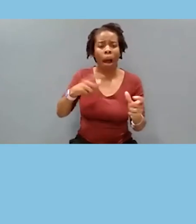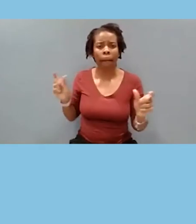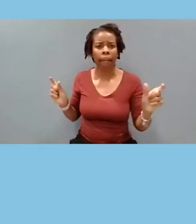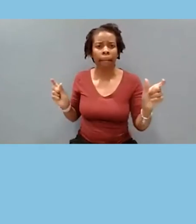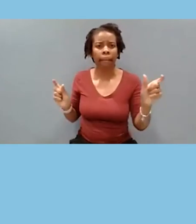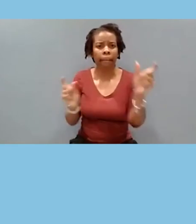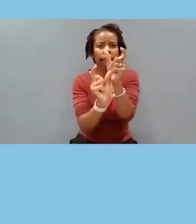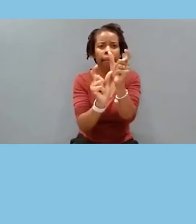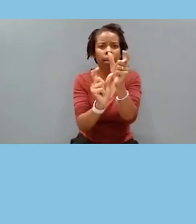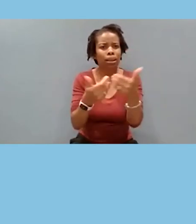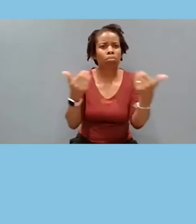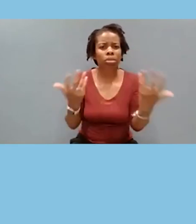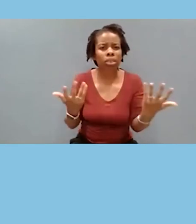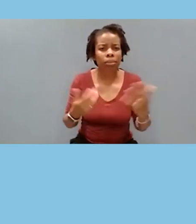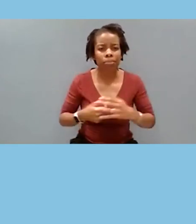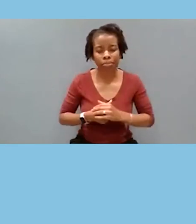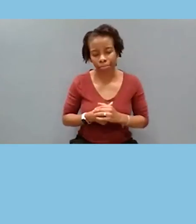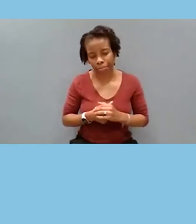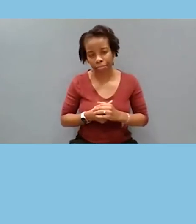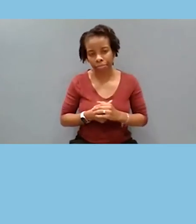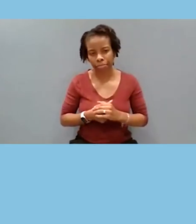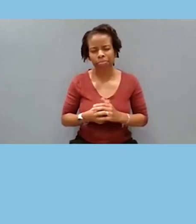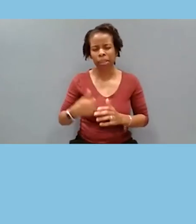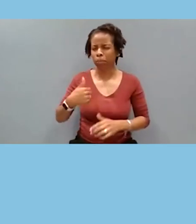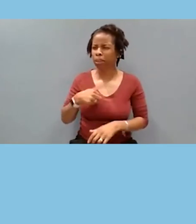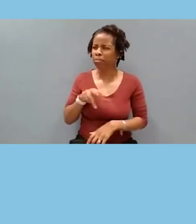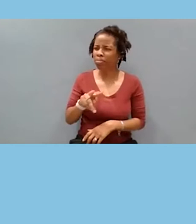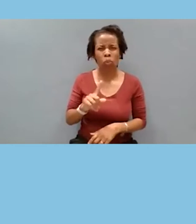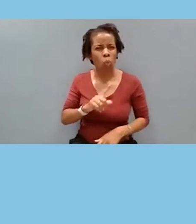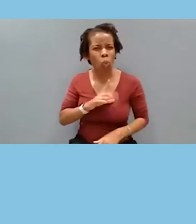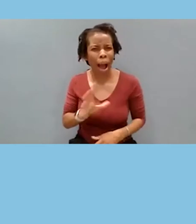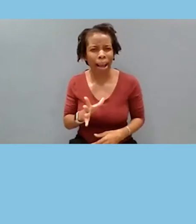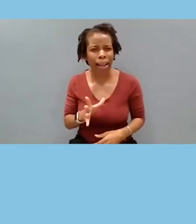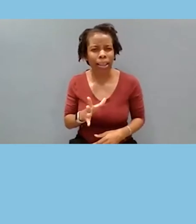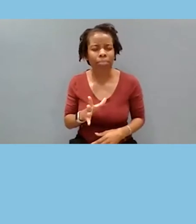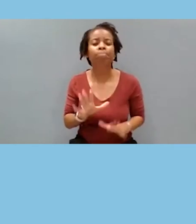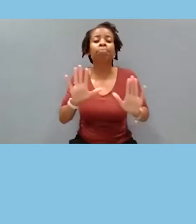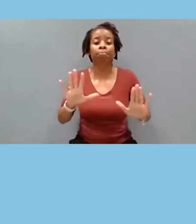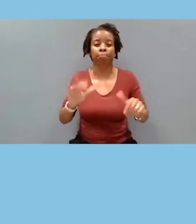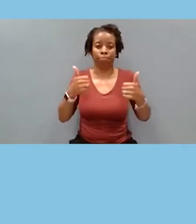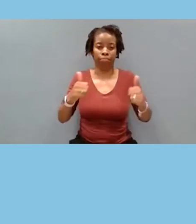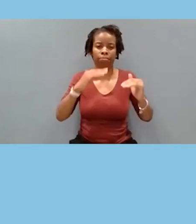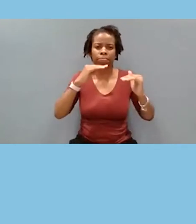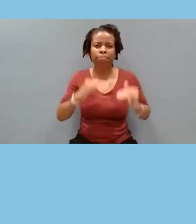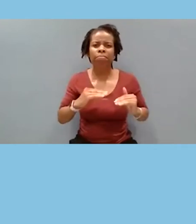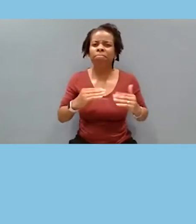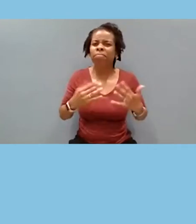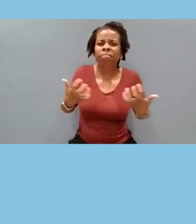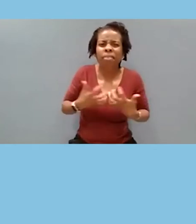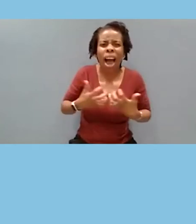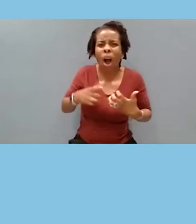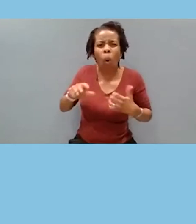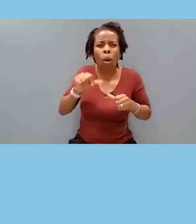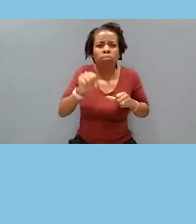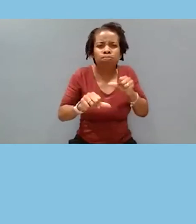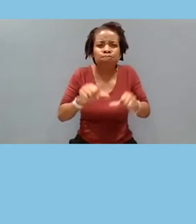With this perplexity as provocation, I hope we can consider the ecology. An ecology is that